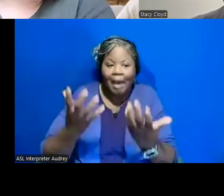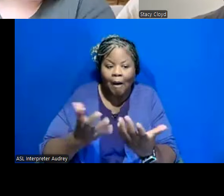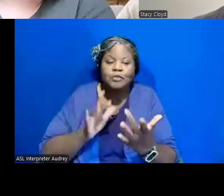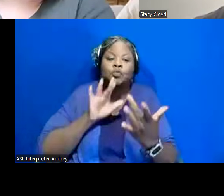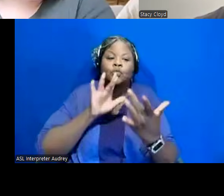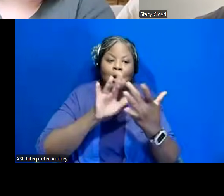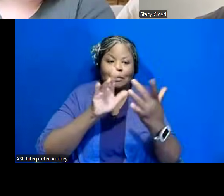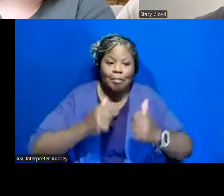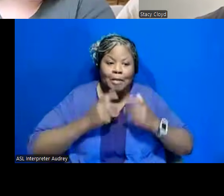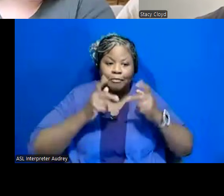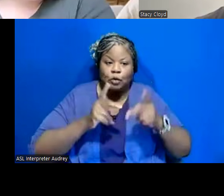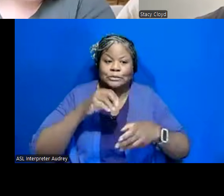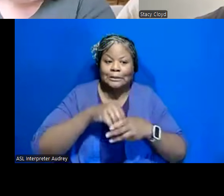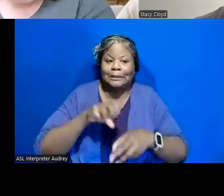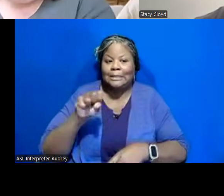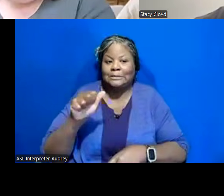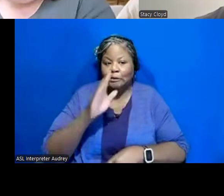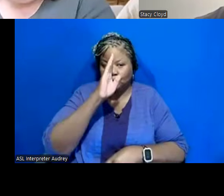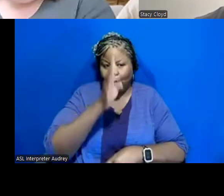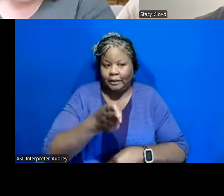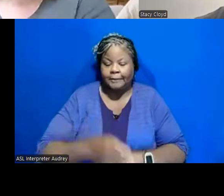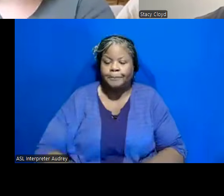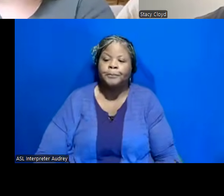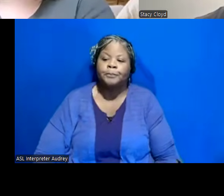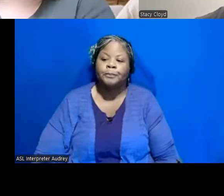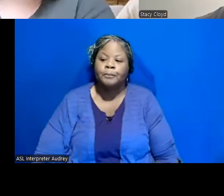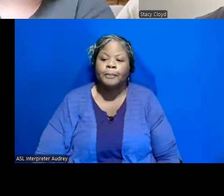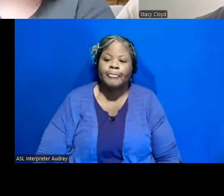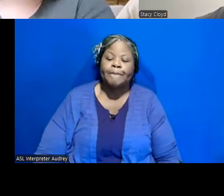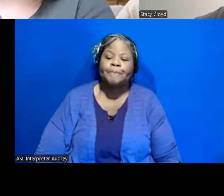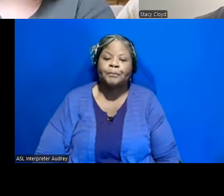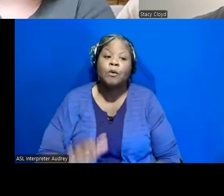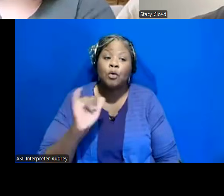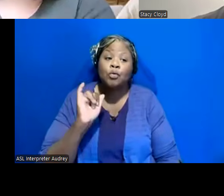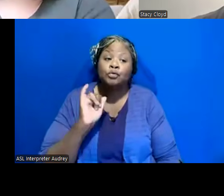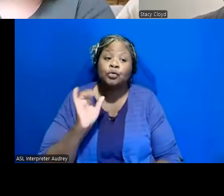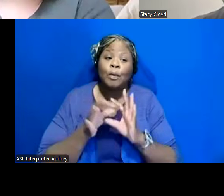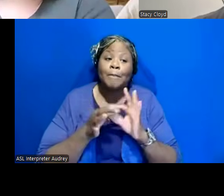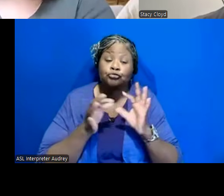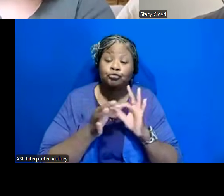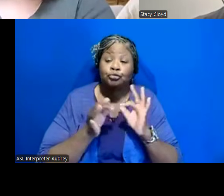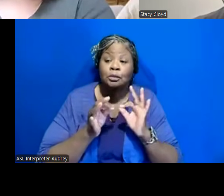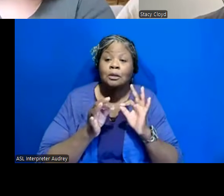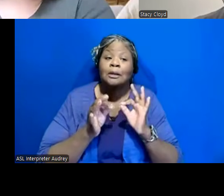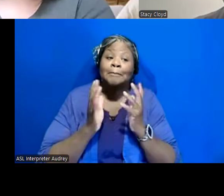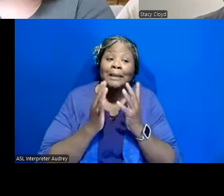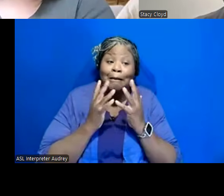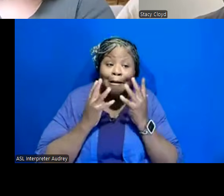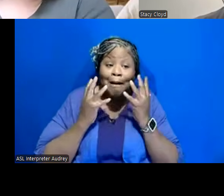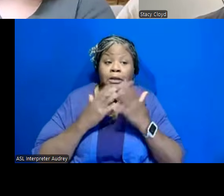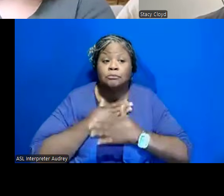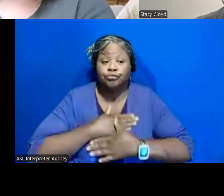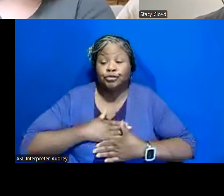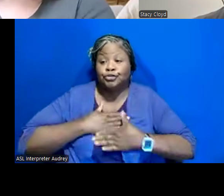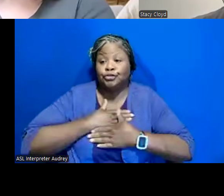contact somebody at SSA directly. I will also say be very kind and appreciative of